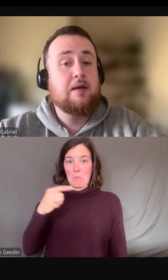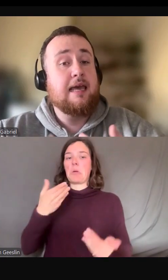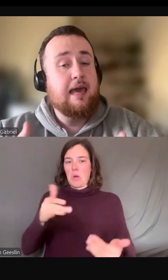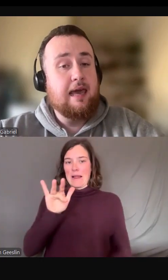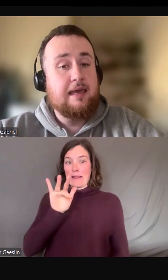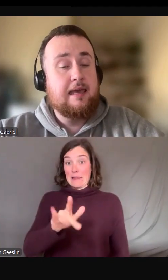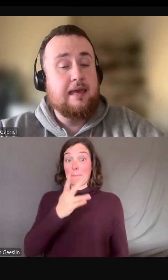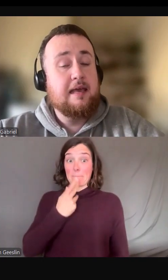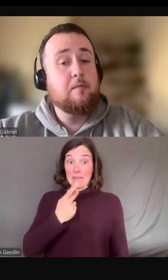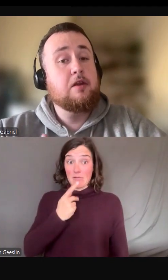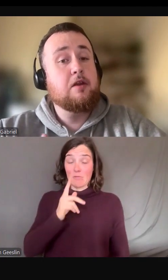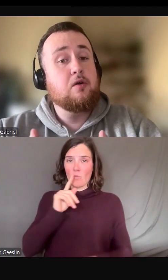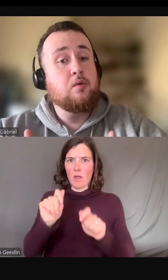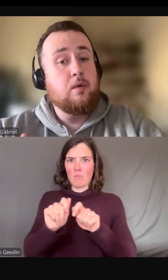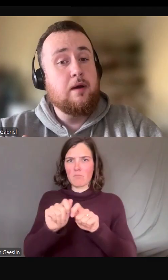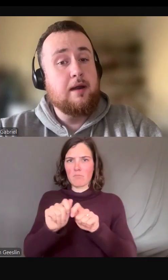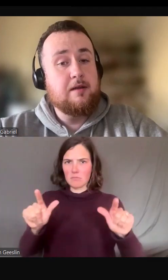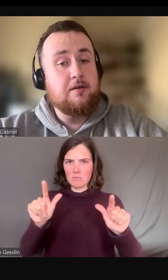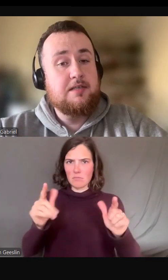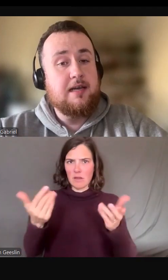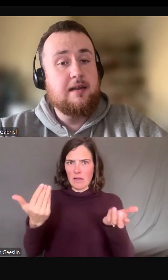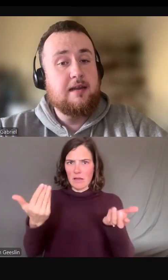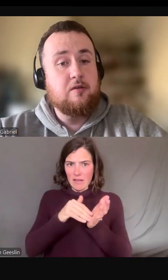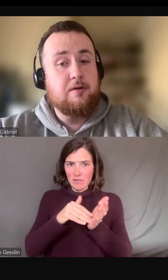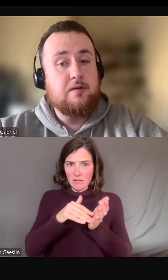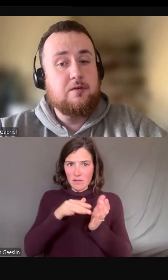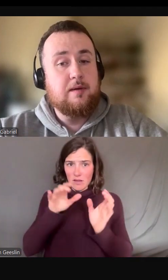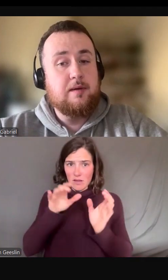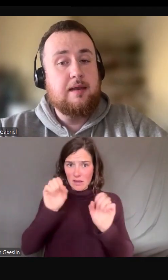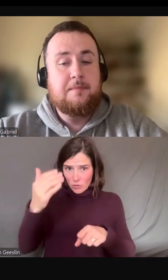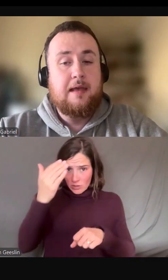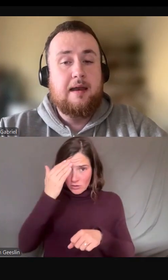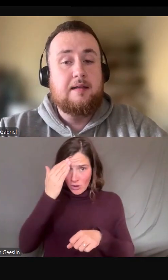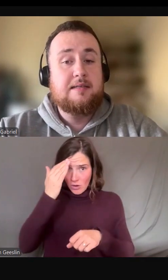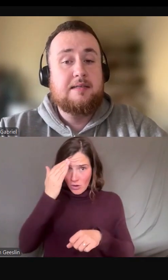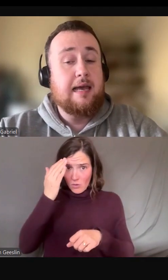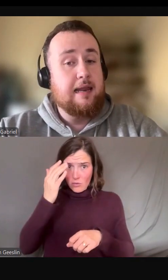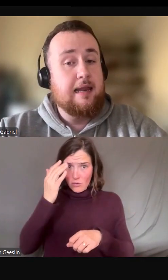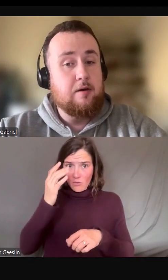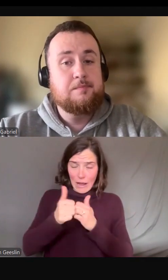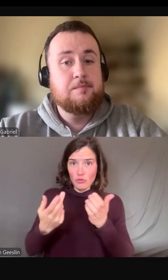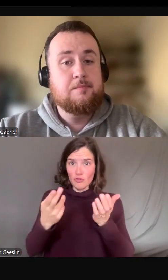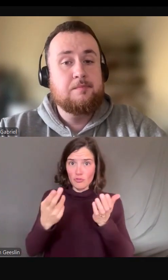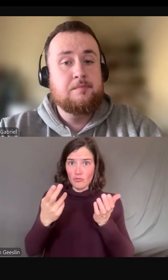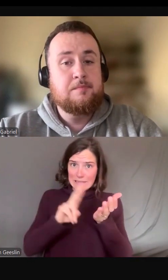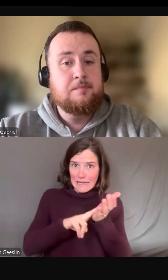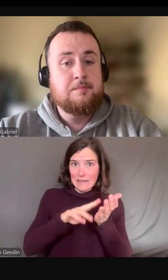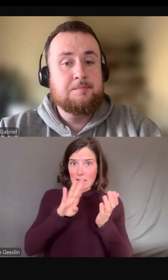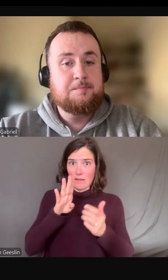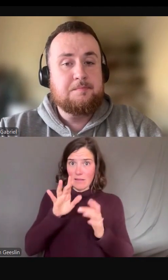They'll ask, hey, can we know what email you're signed into your browser with? And I'll say allow.